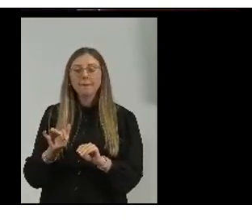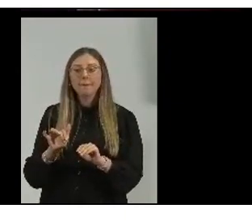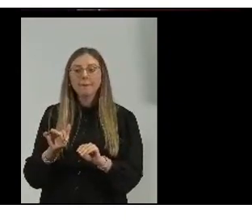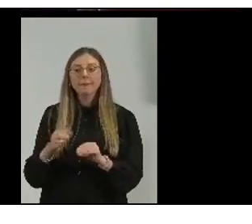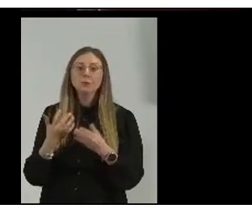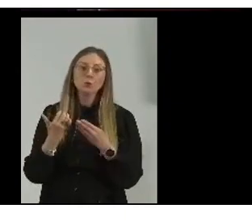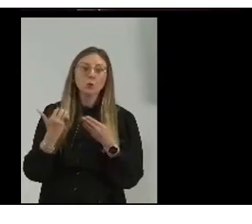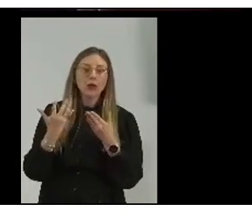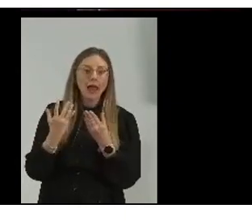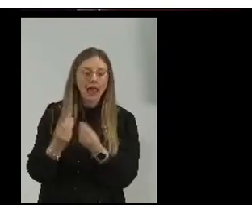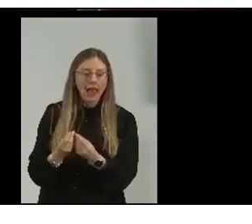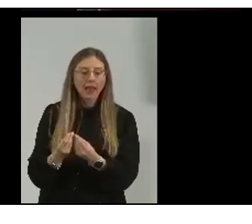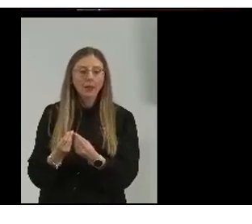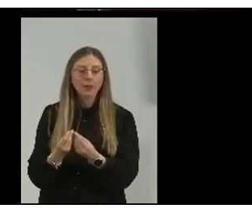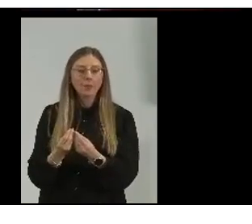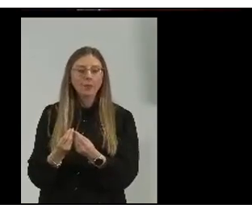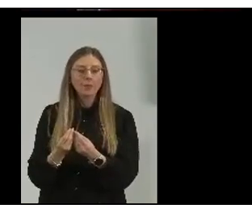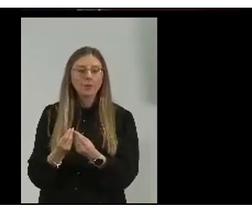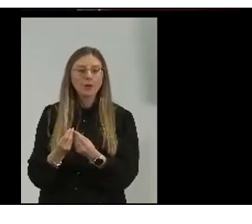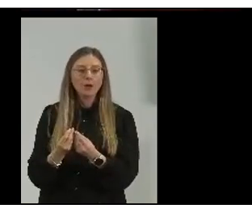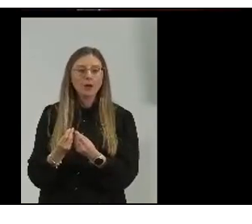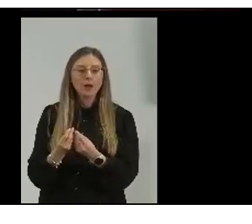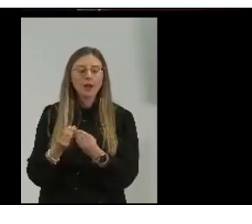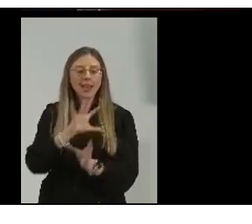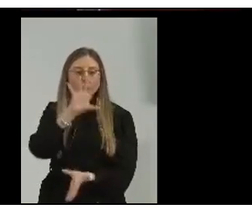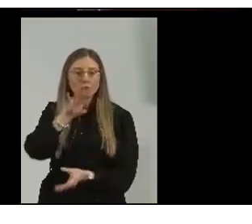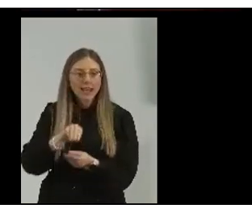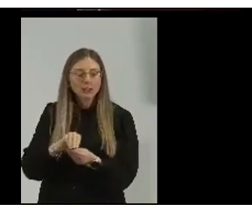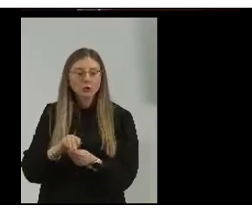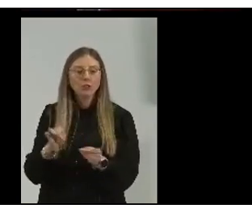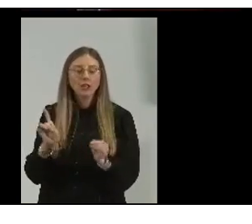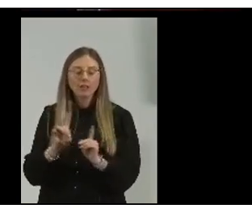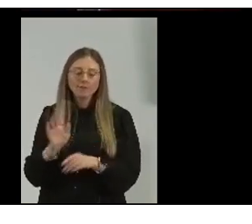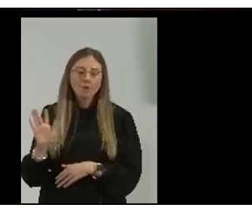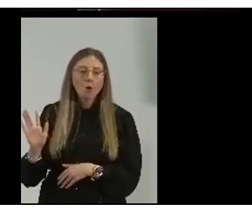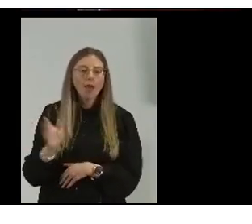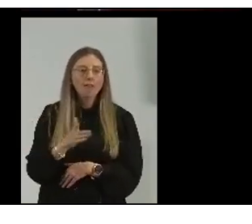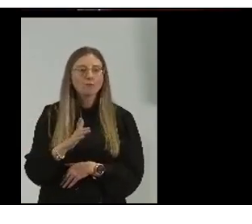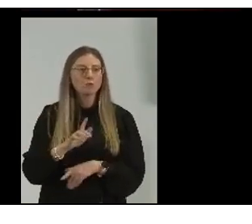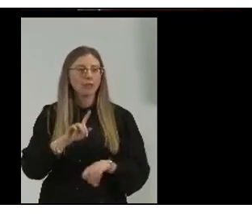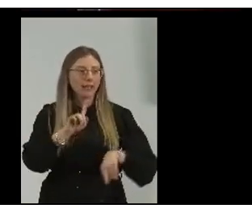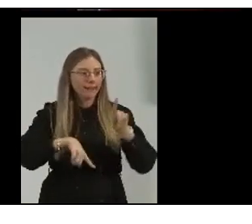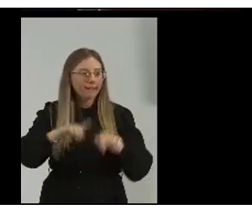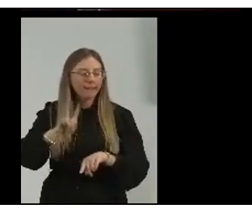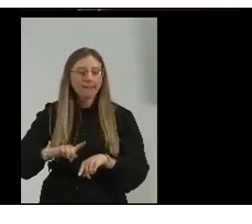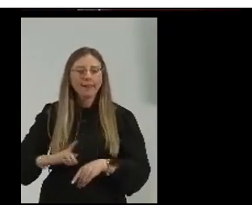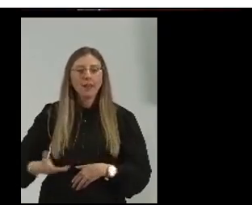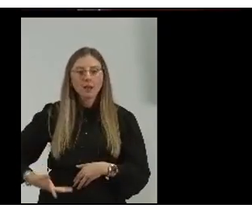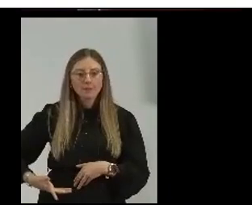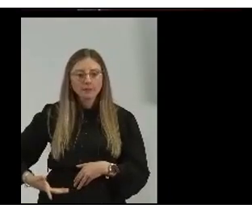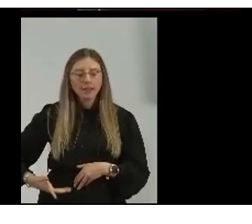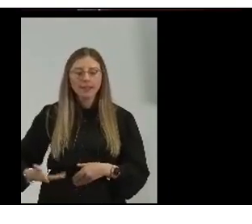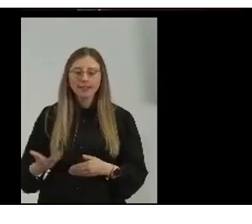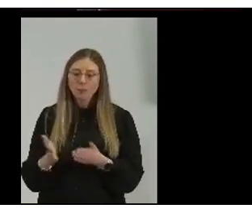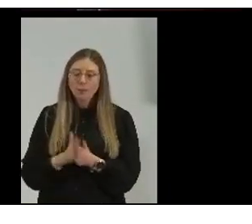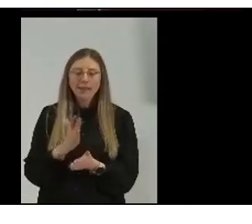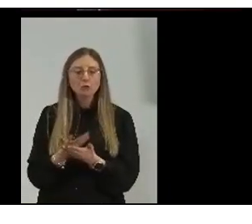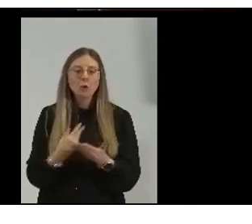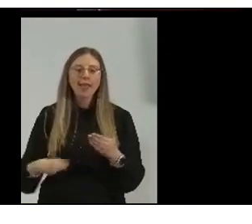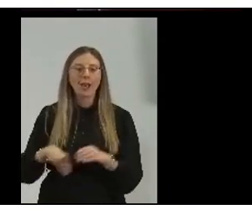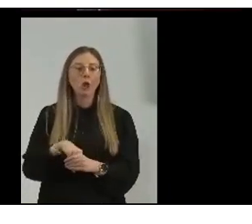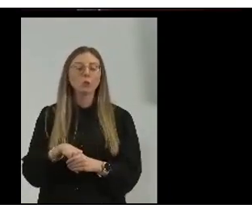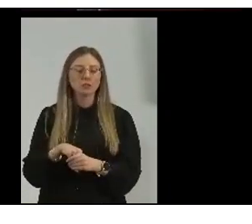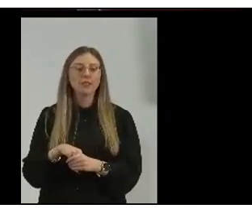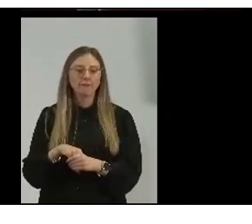So helping, we are providing a one-stop solution for every company that to achieve their inclusion goal